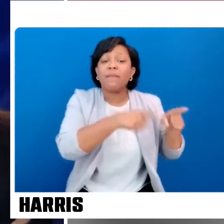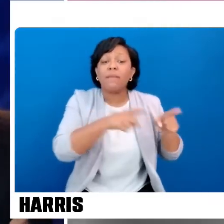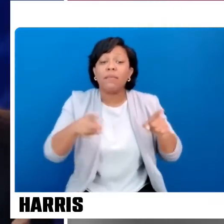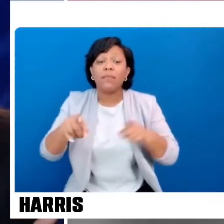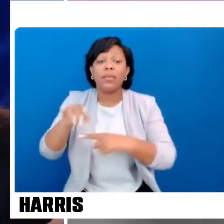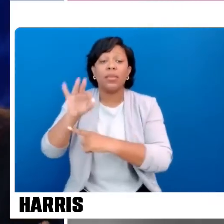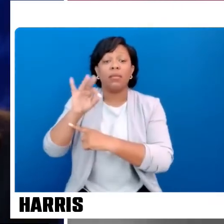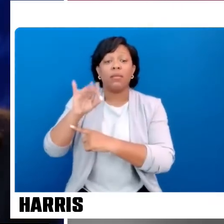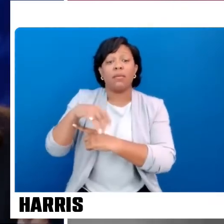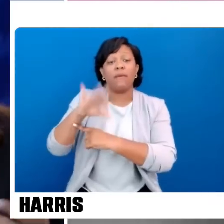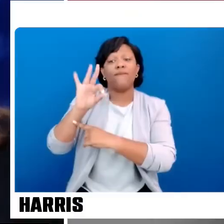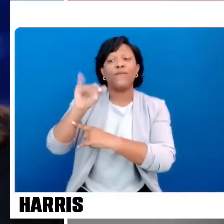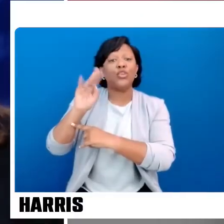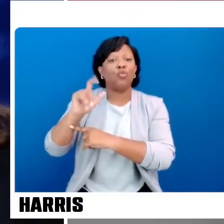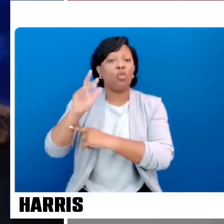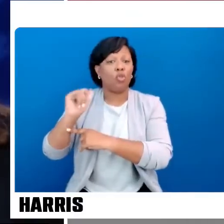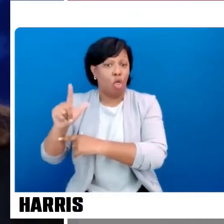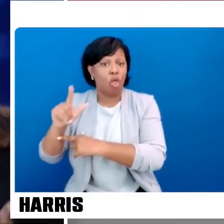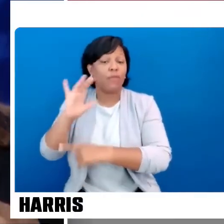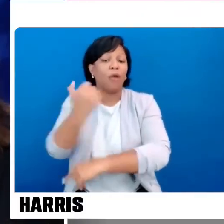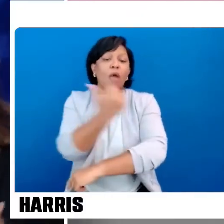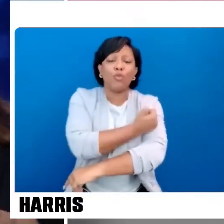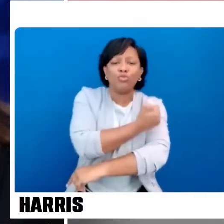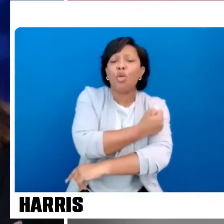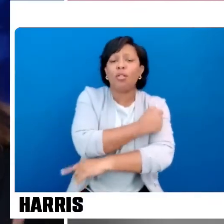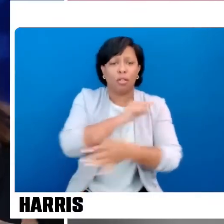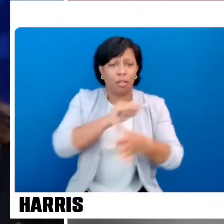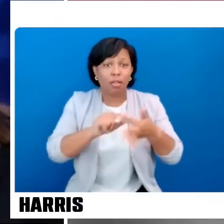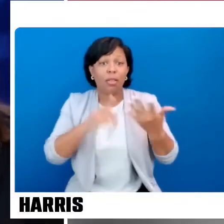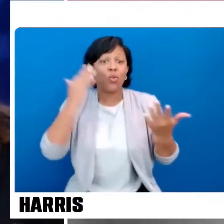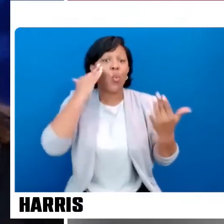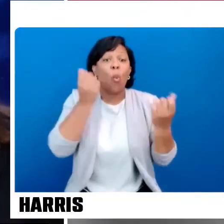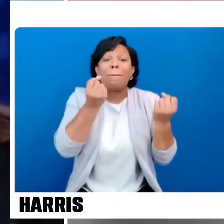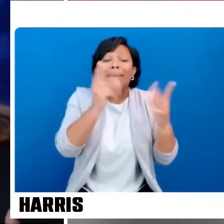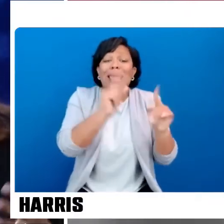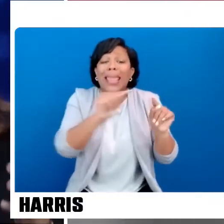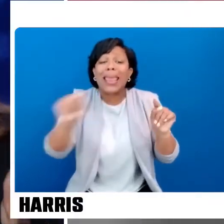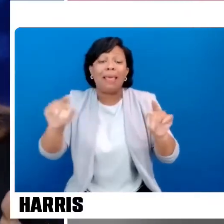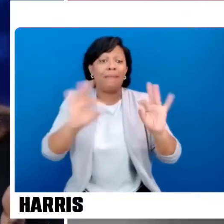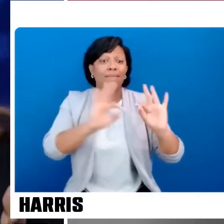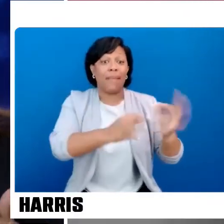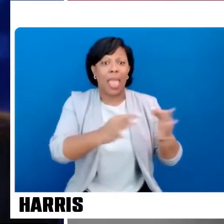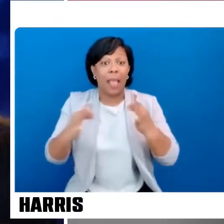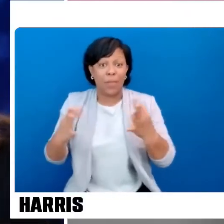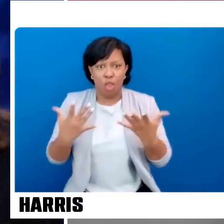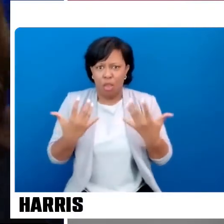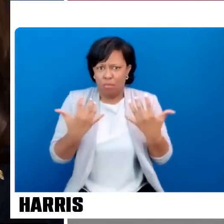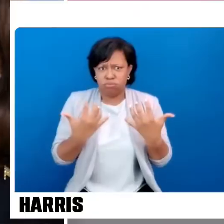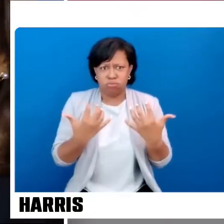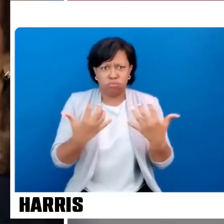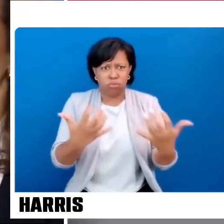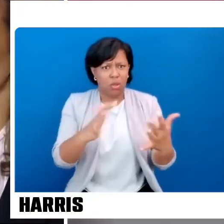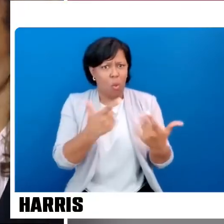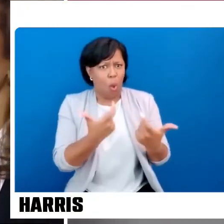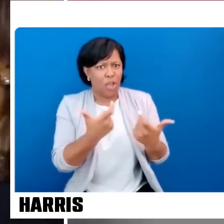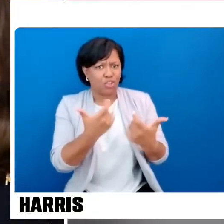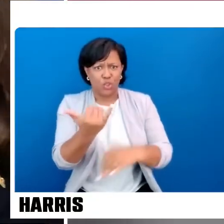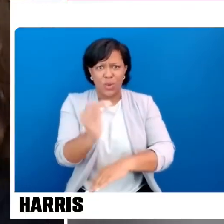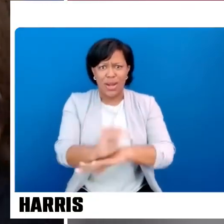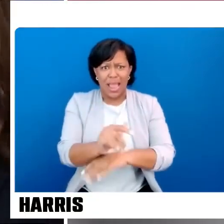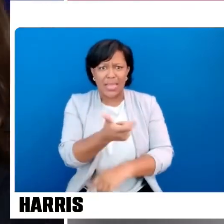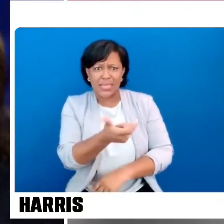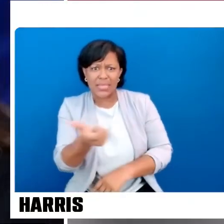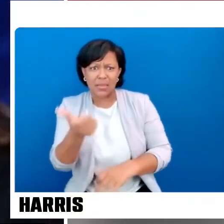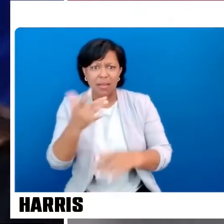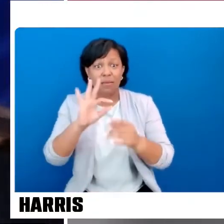watching tonight who have been personally affected by the surge of fentanyl in our country. That bill would have put more resources to